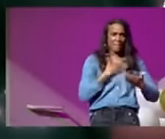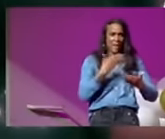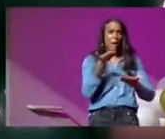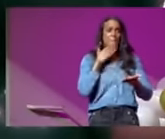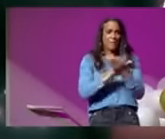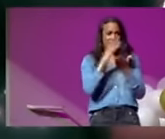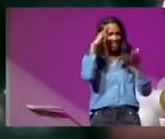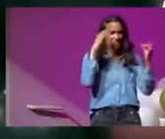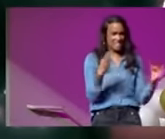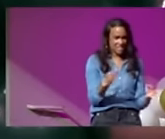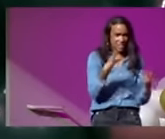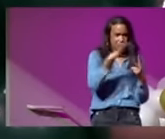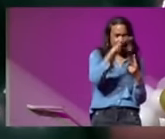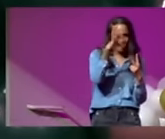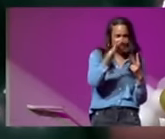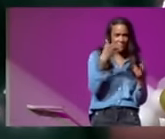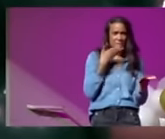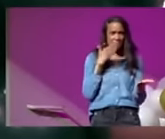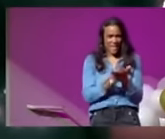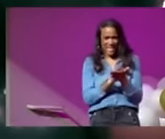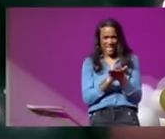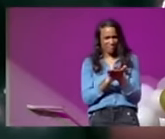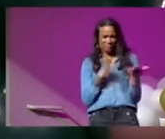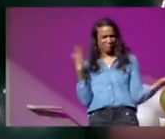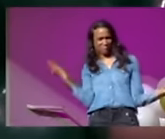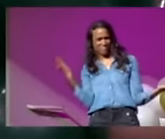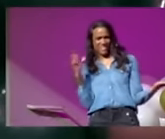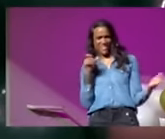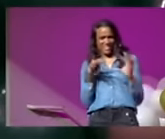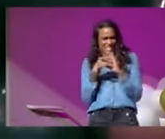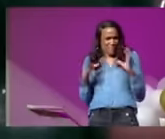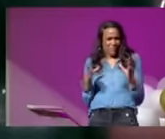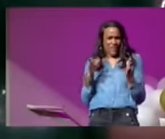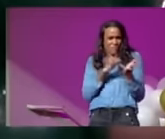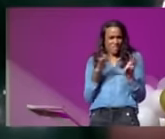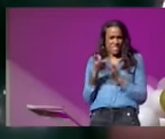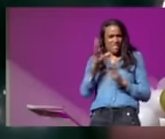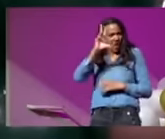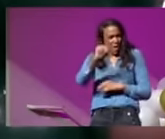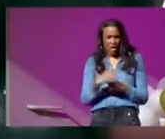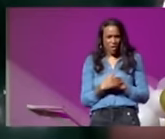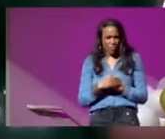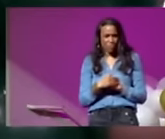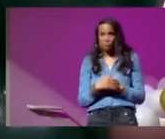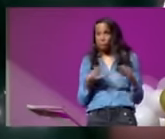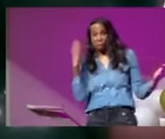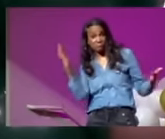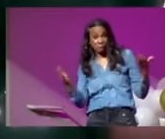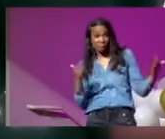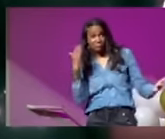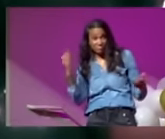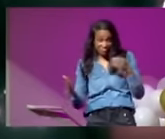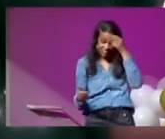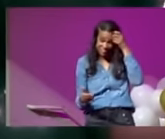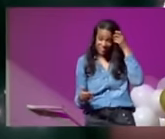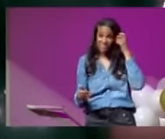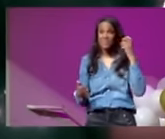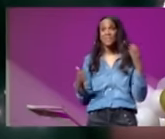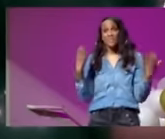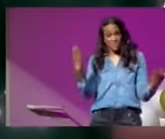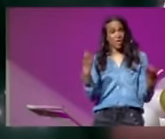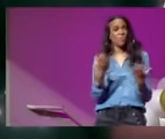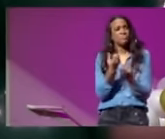Savior who, when I get in the way of me, gets me out of the way of me